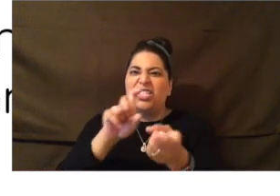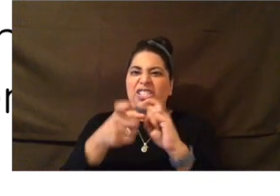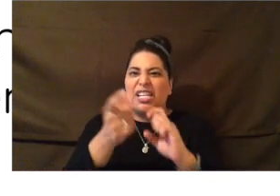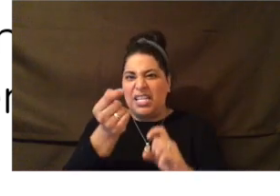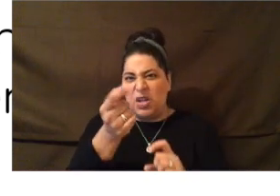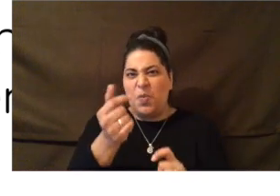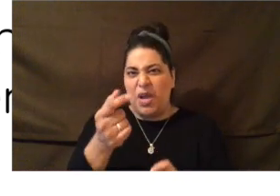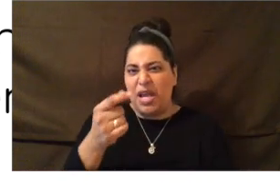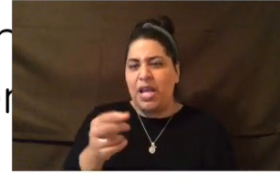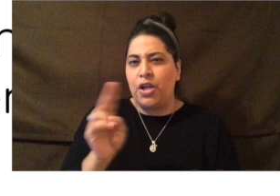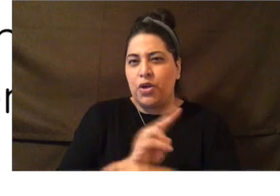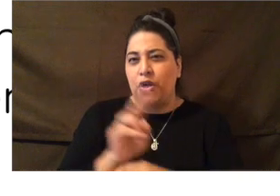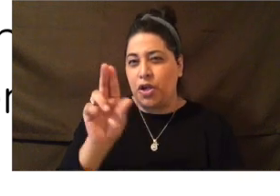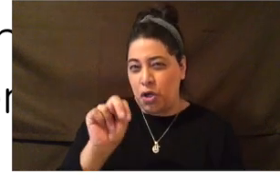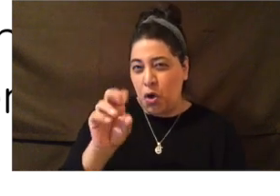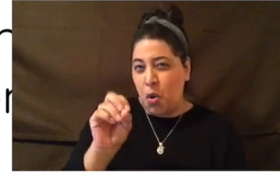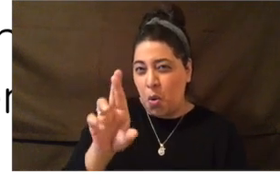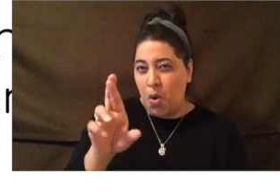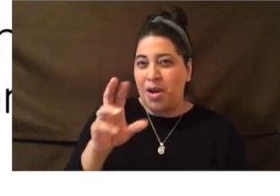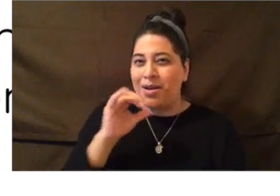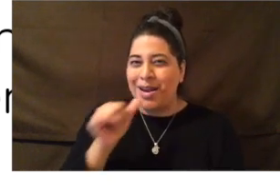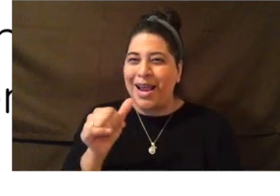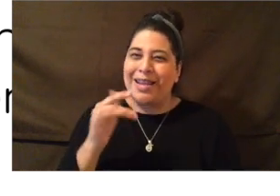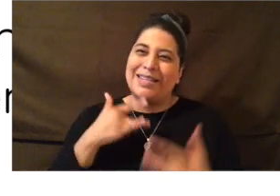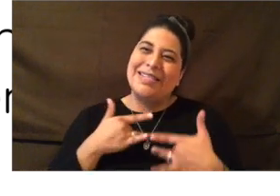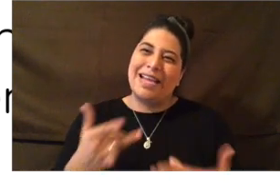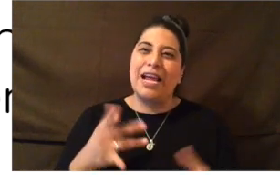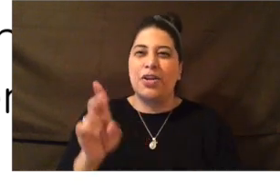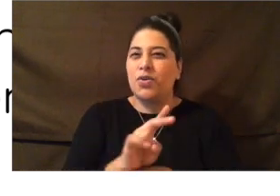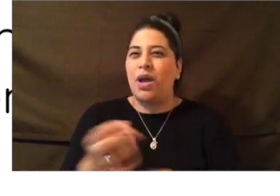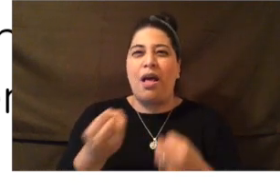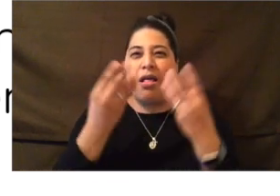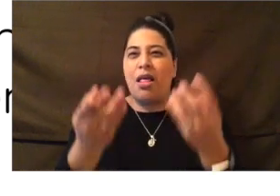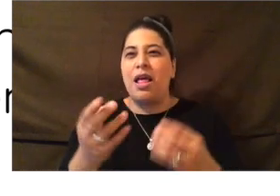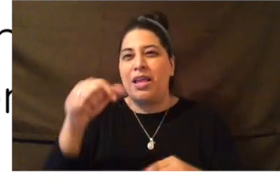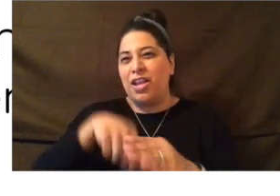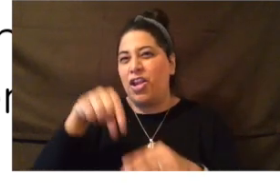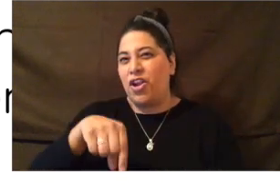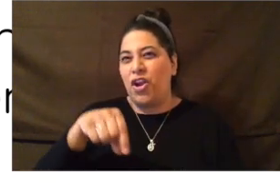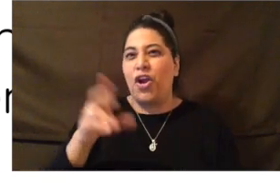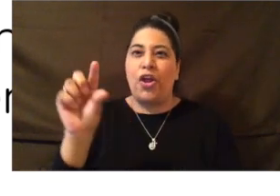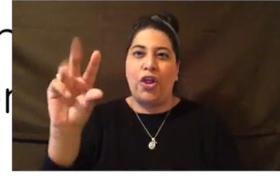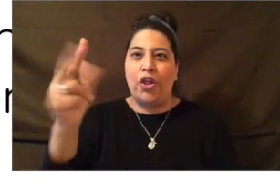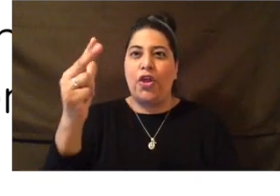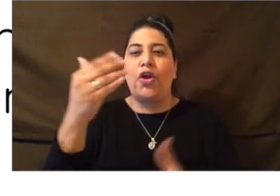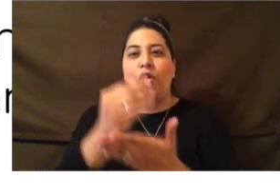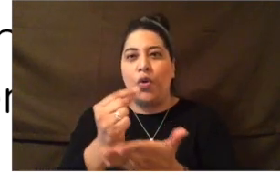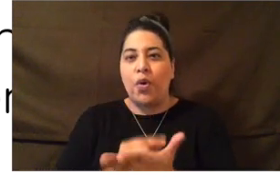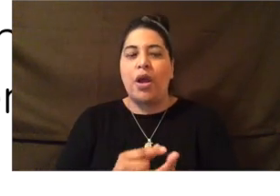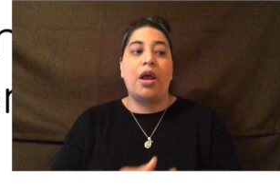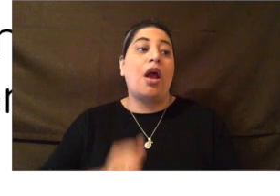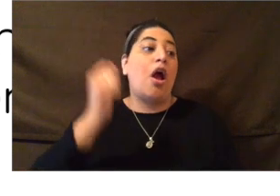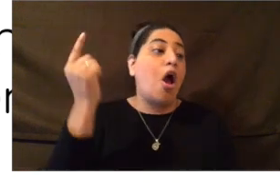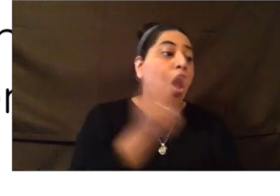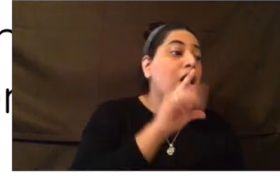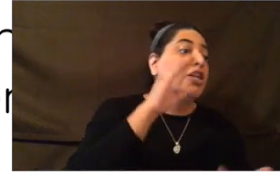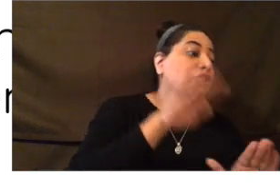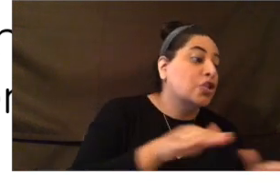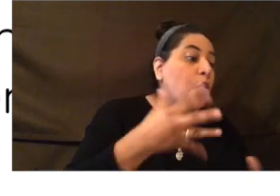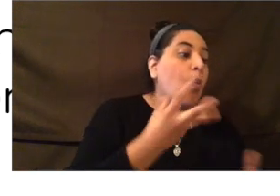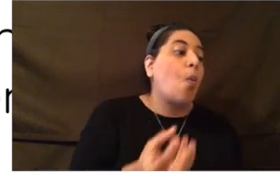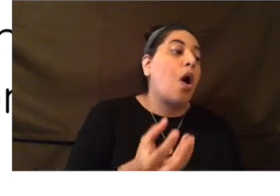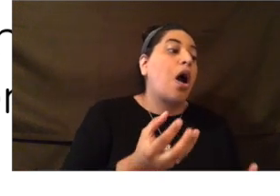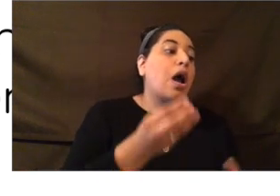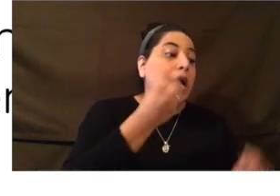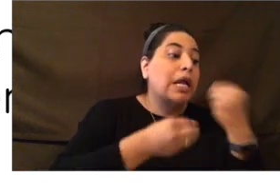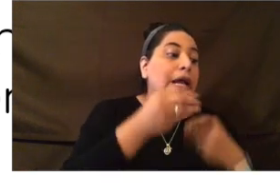to change the order there a little bit when I use the word nor. That's not one that we tend to use a lot in 3rd grade. All